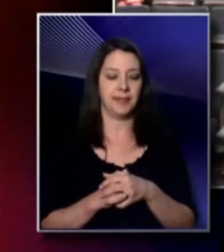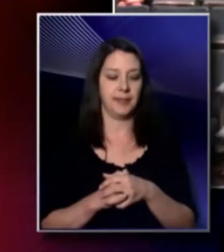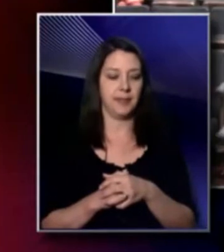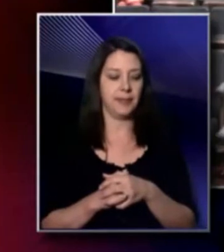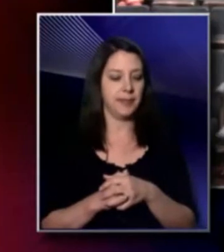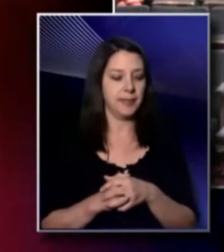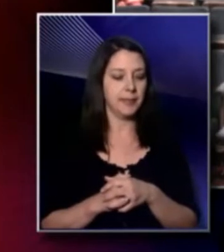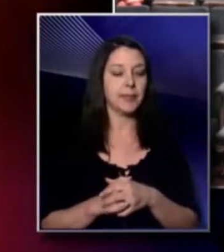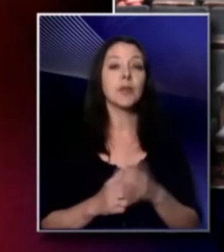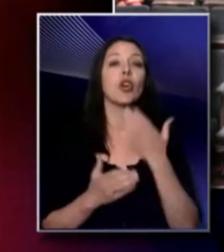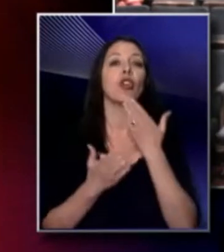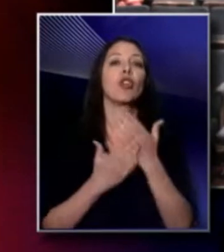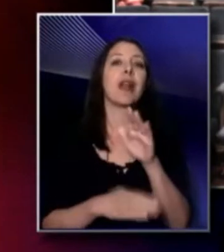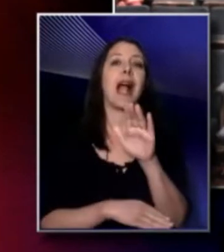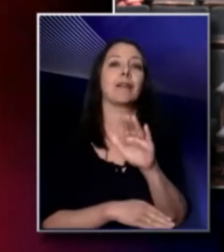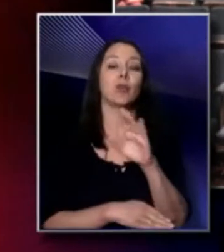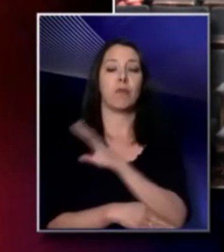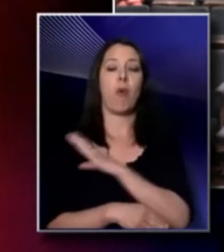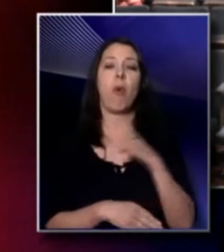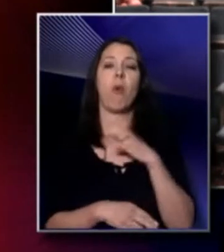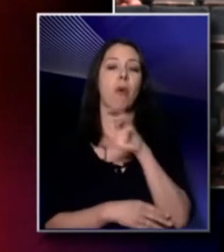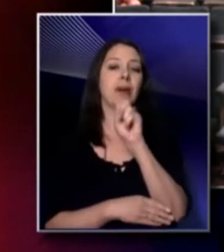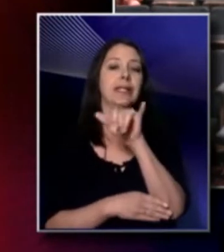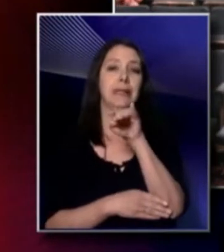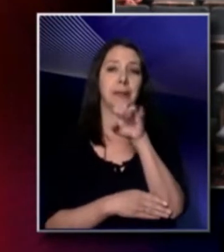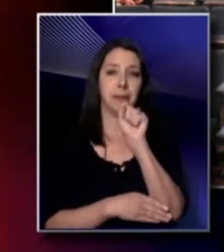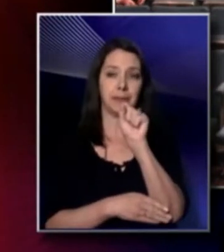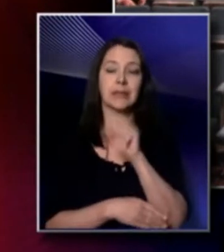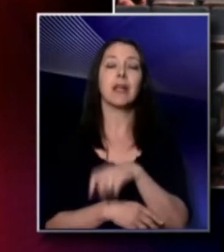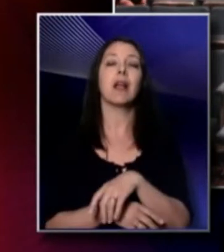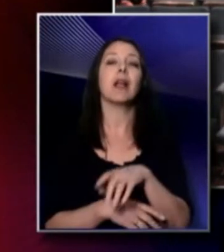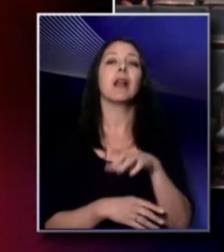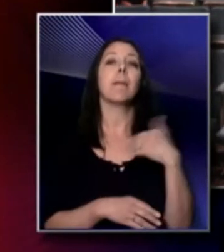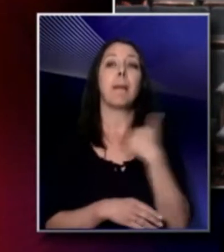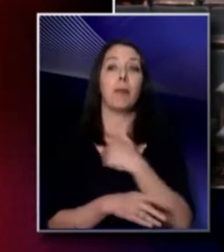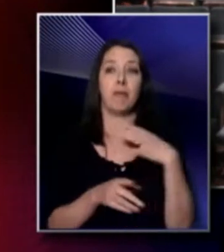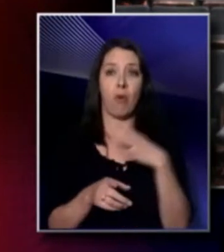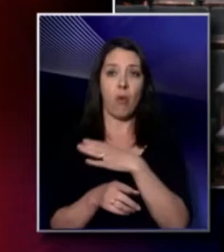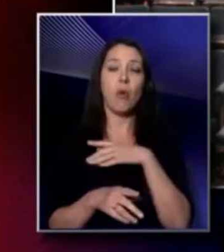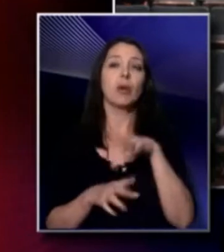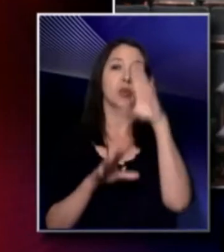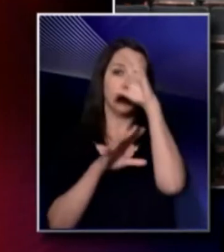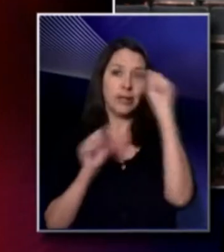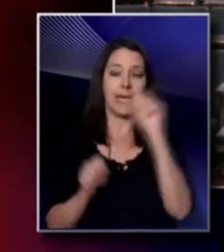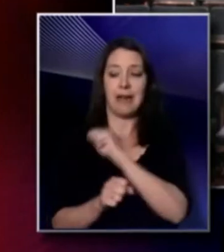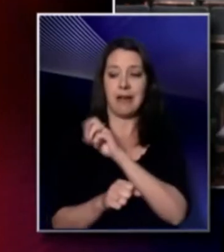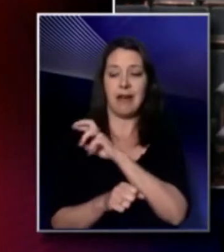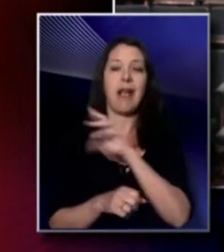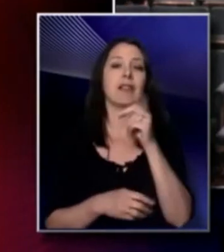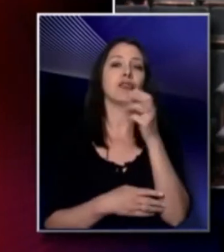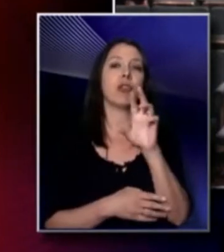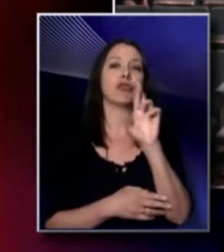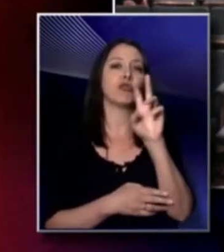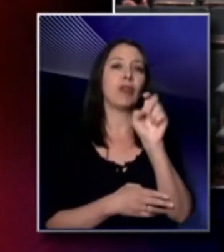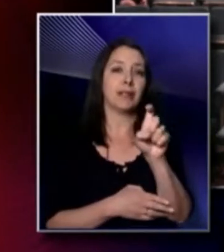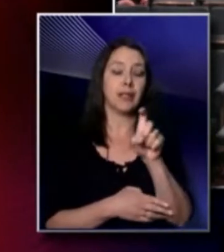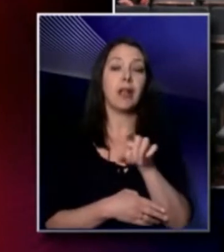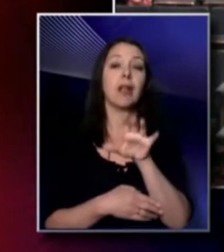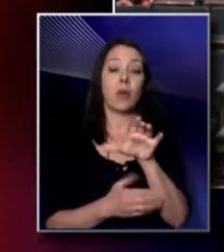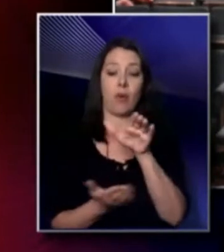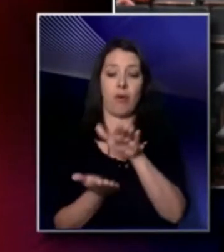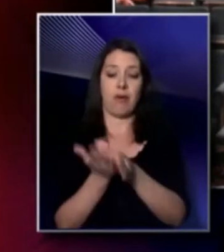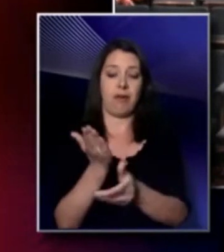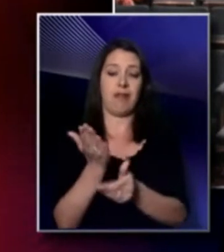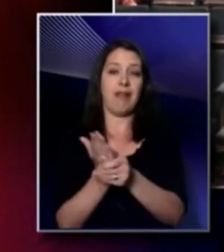Good afternoon, Board President Sims, members of the board, Superintendent Reichman, and Dr. Rex. In your board packet, you'll find a copy of the